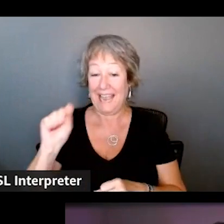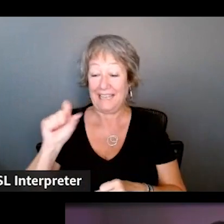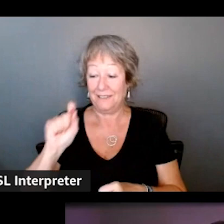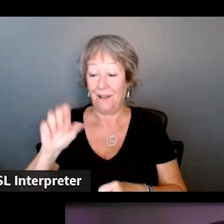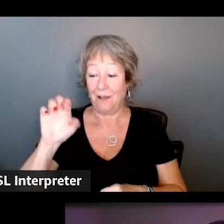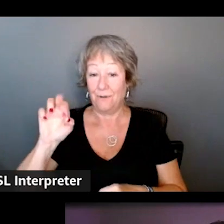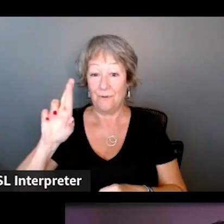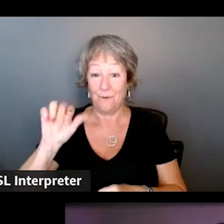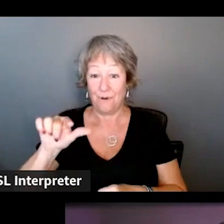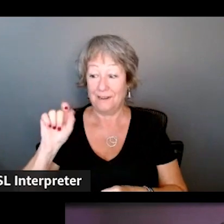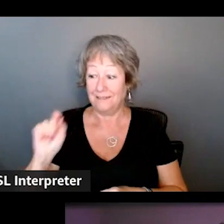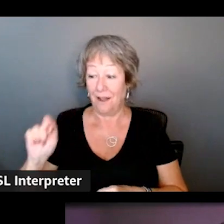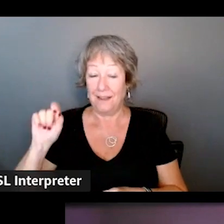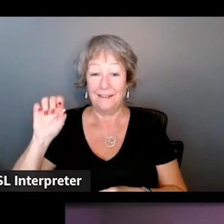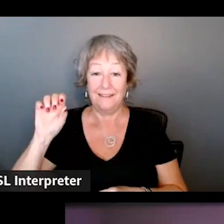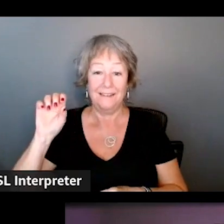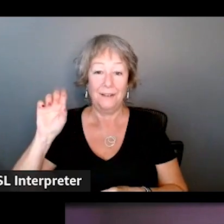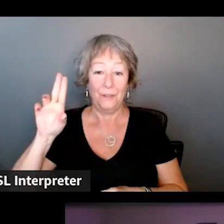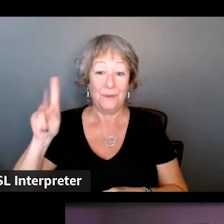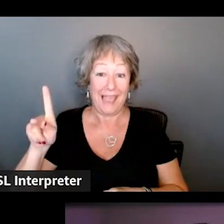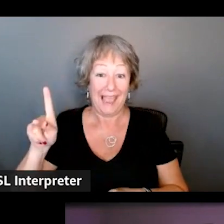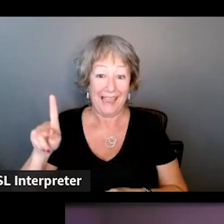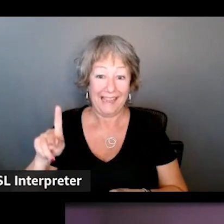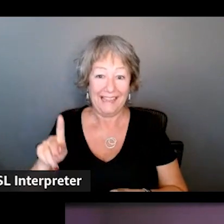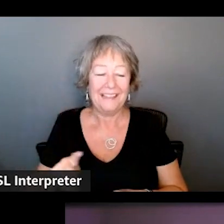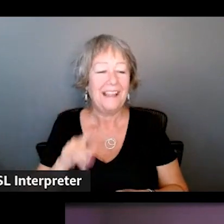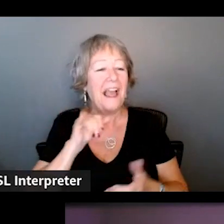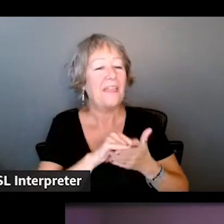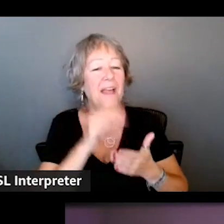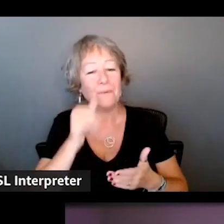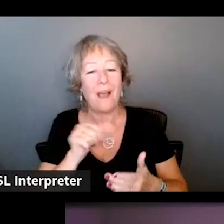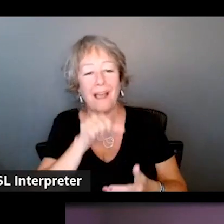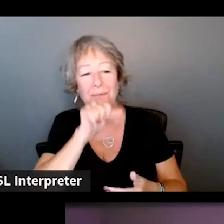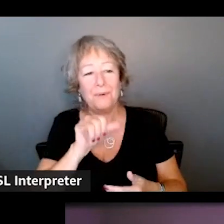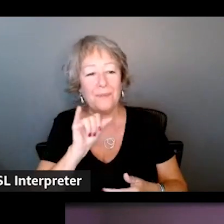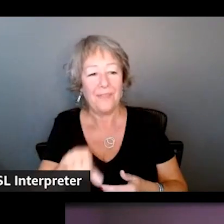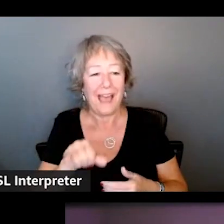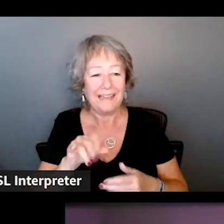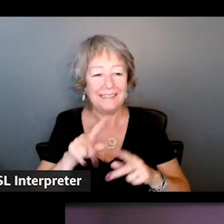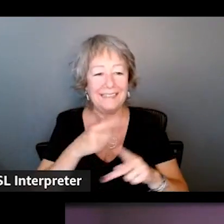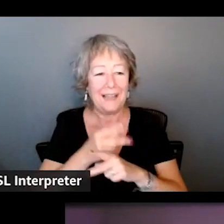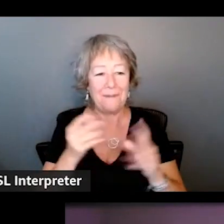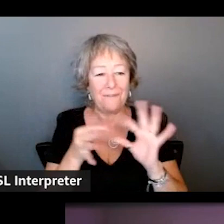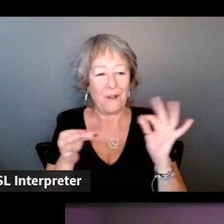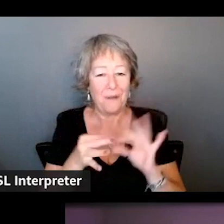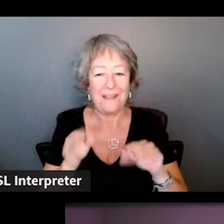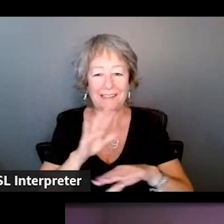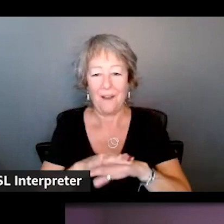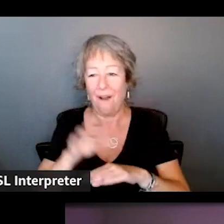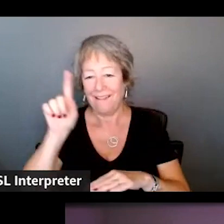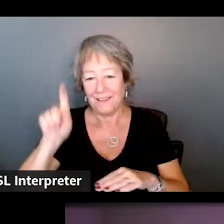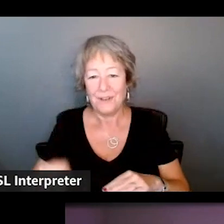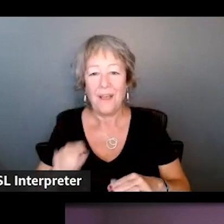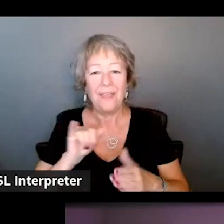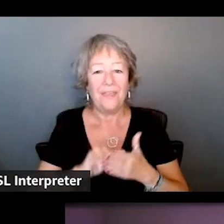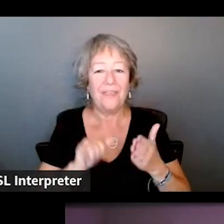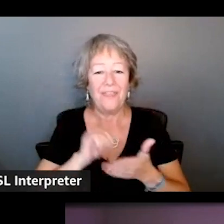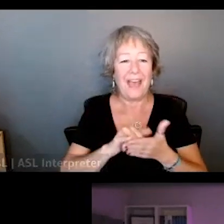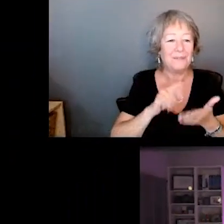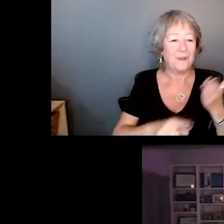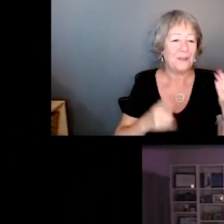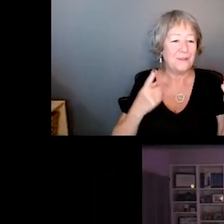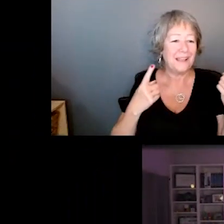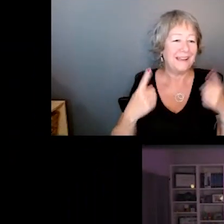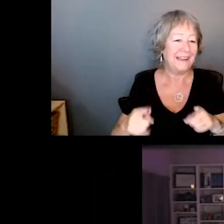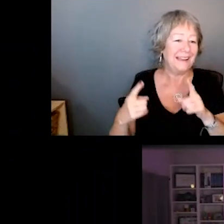nts.org.uk, not sponsored. this is why I love the comments on our show, and this is the type of synergistic insights you can expect on Let's Shift It with